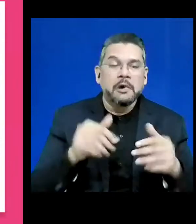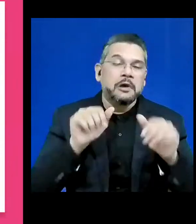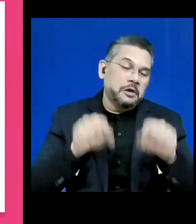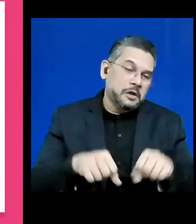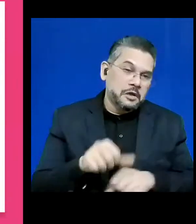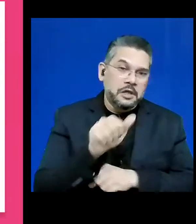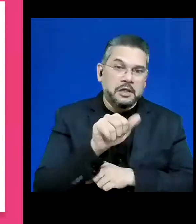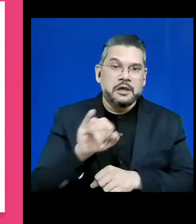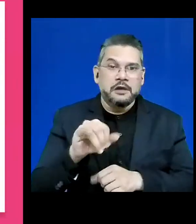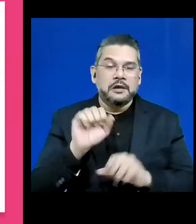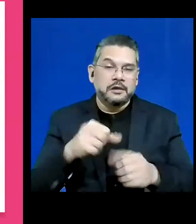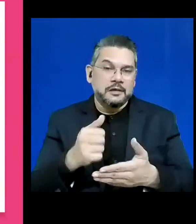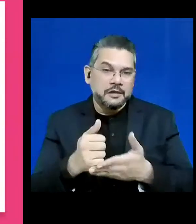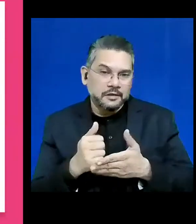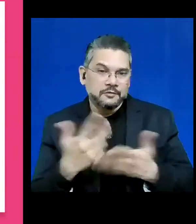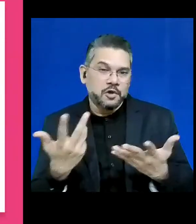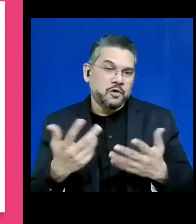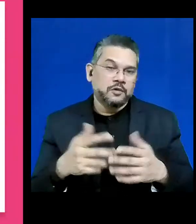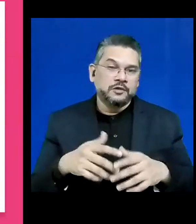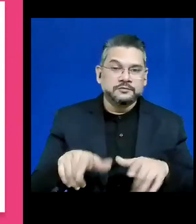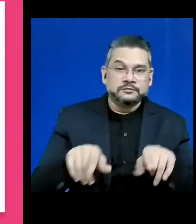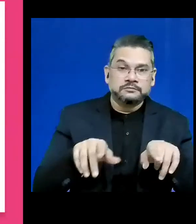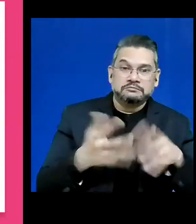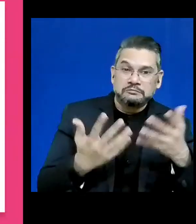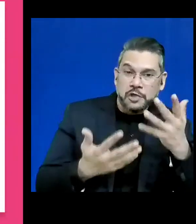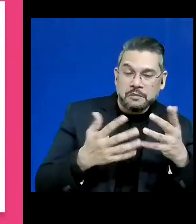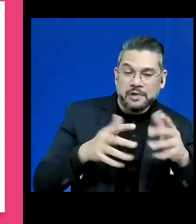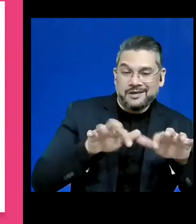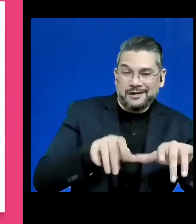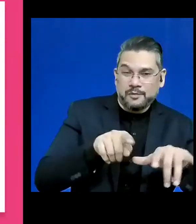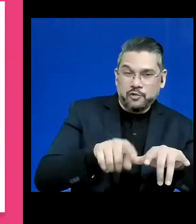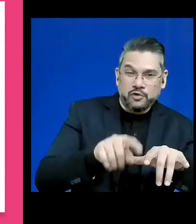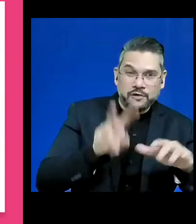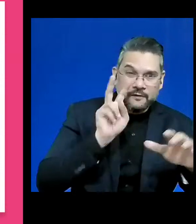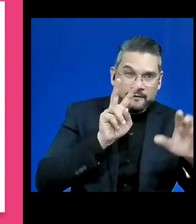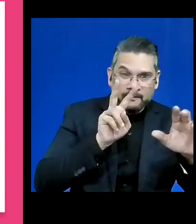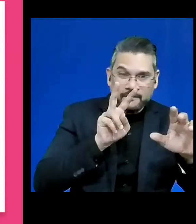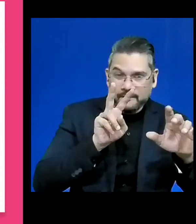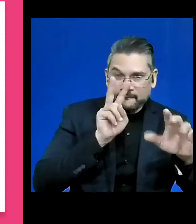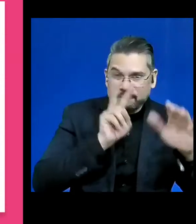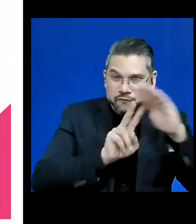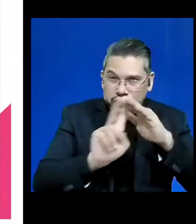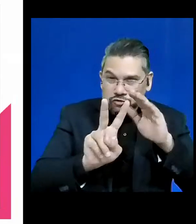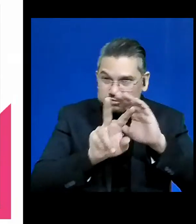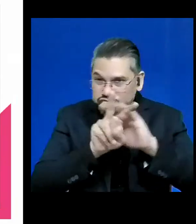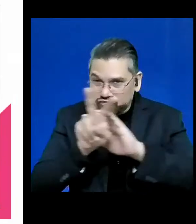computer vision and such can help augment that experience for users.